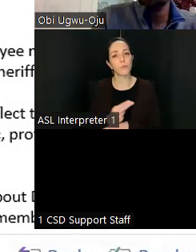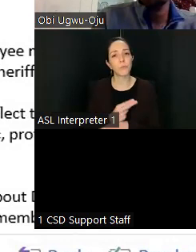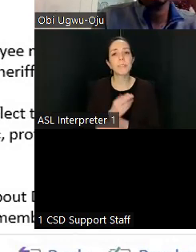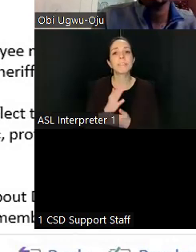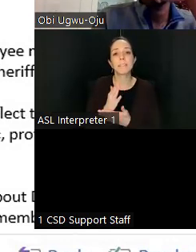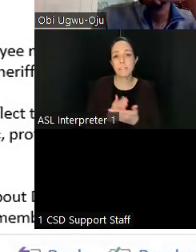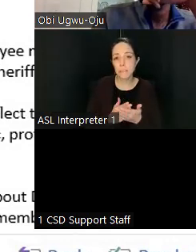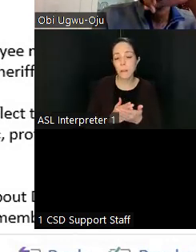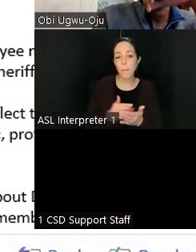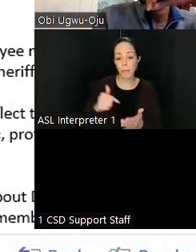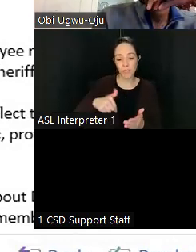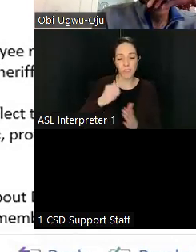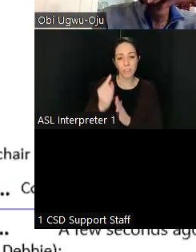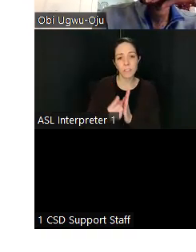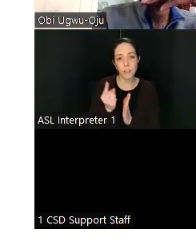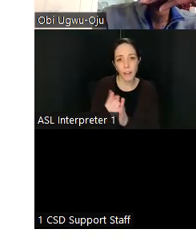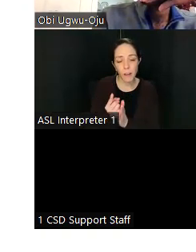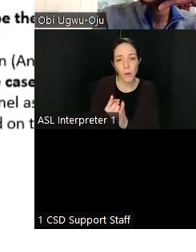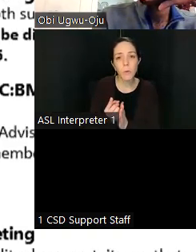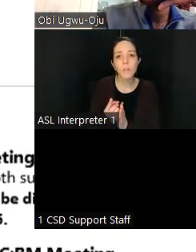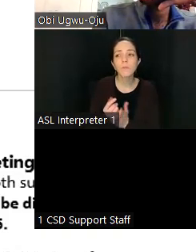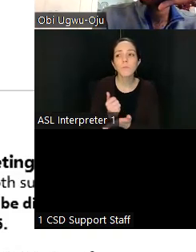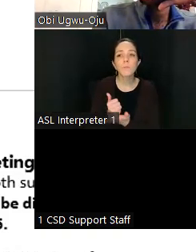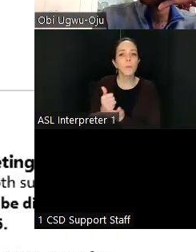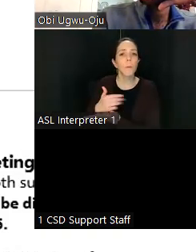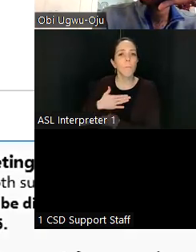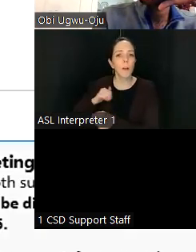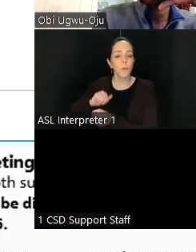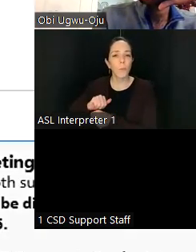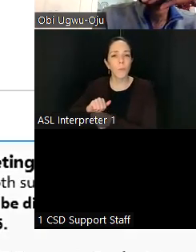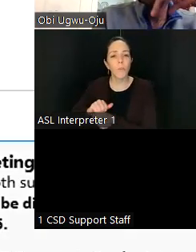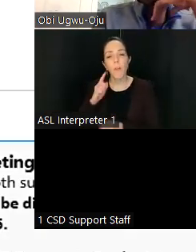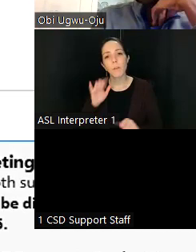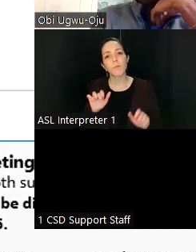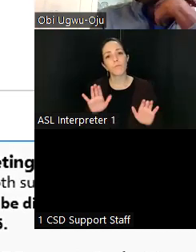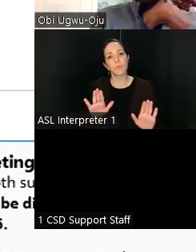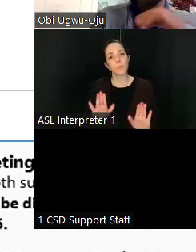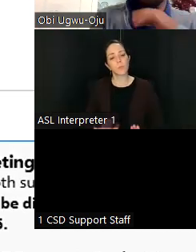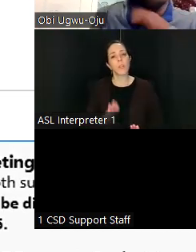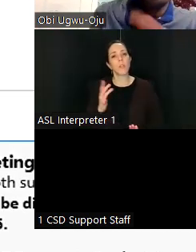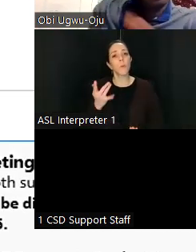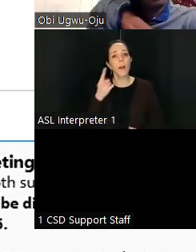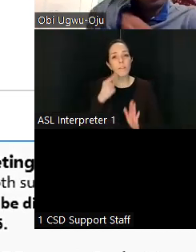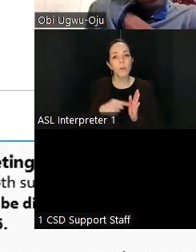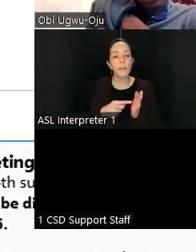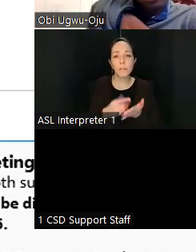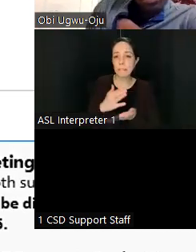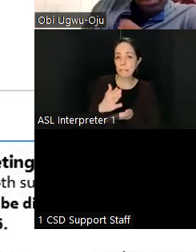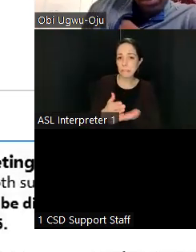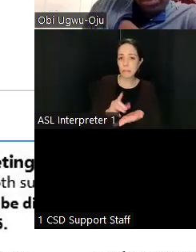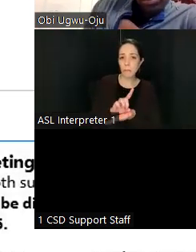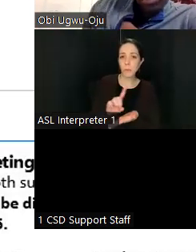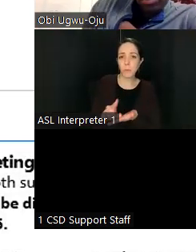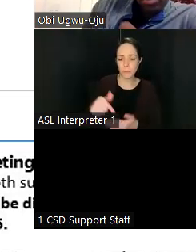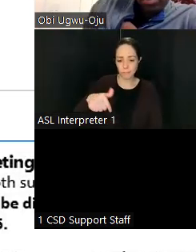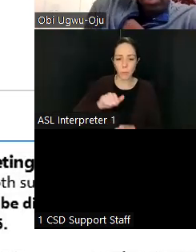that I worked here for my work, that would have been great, because there were some weeks that we were working on